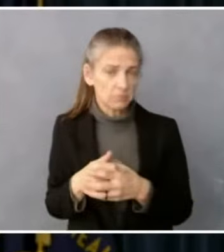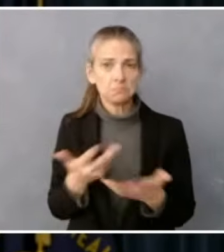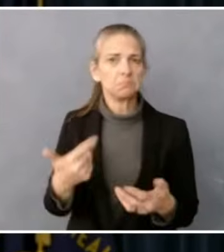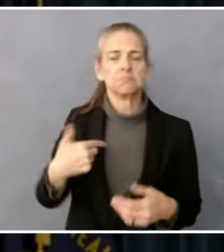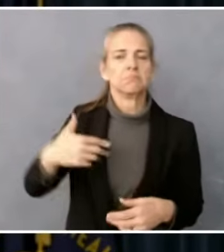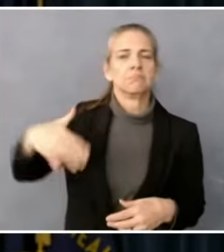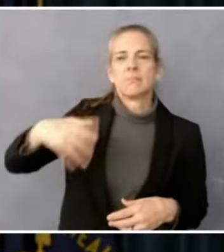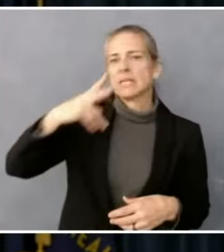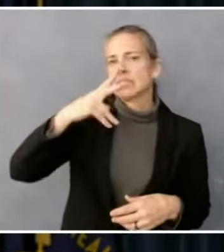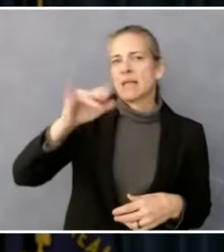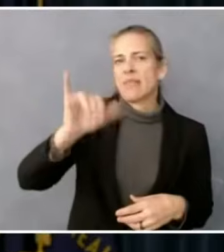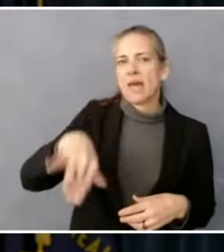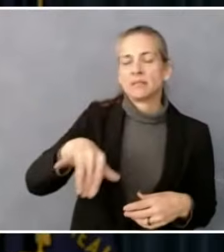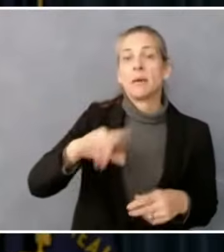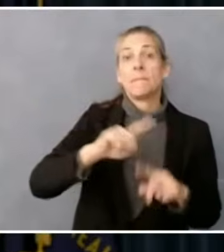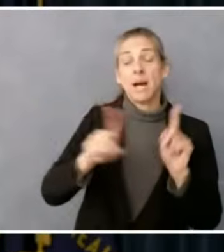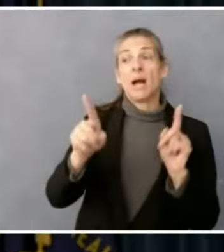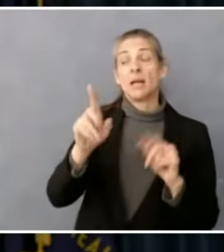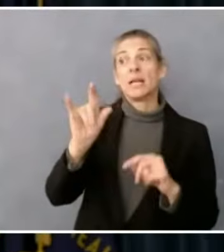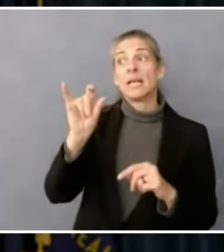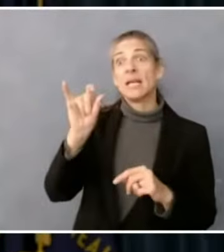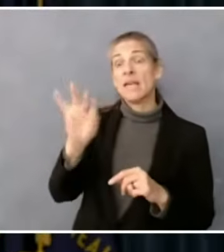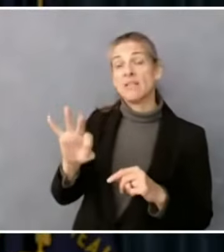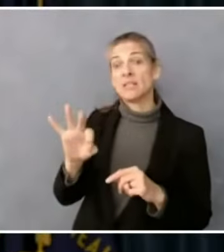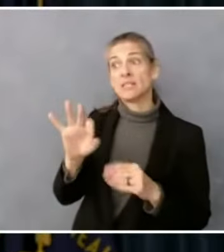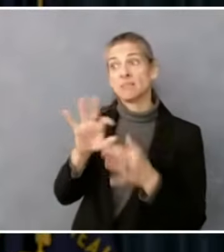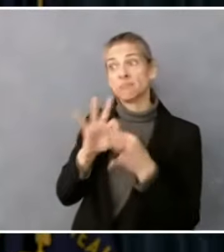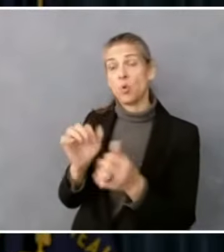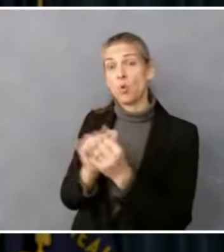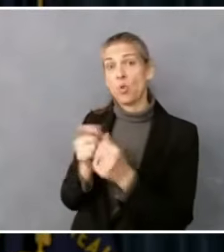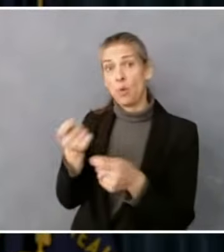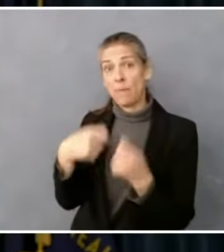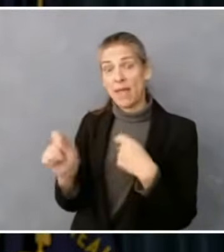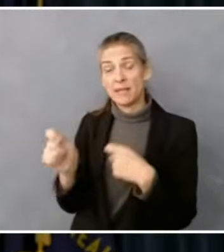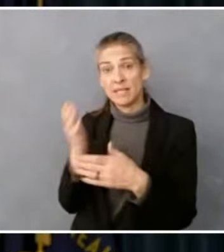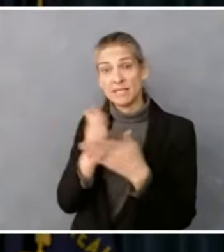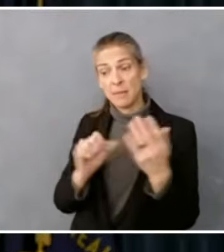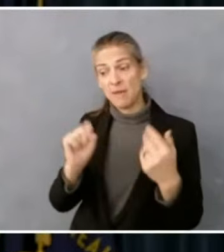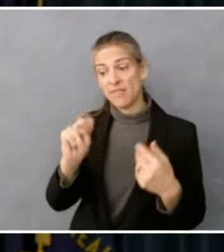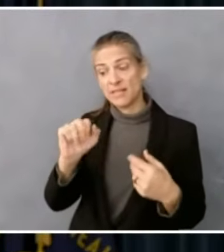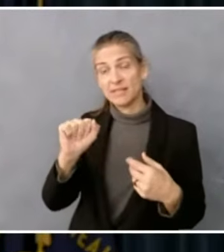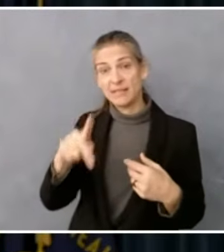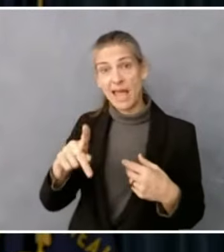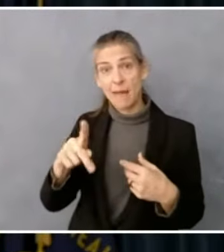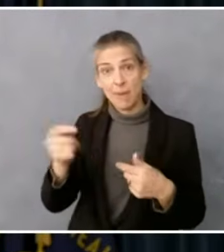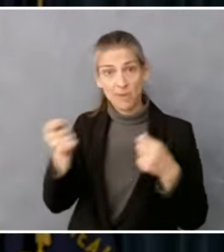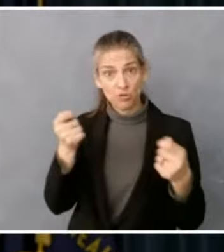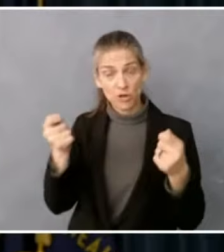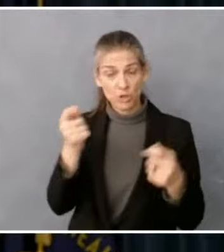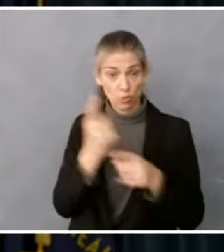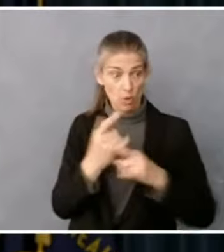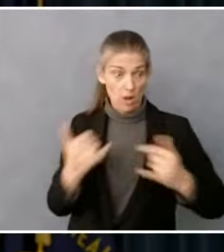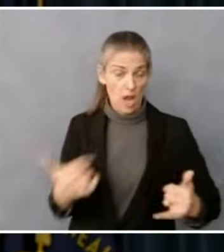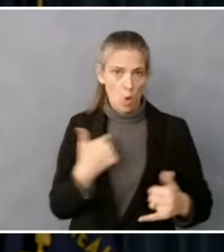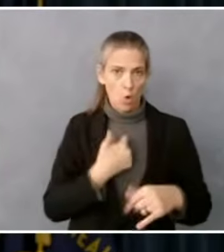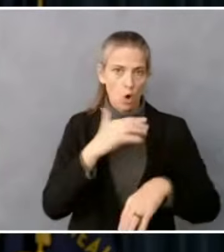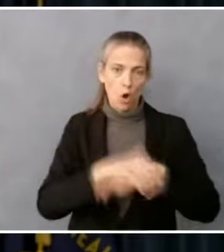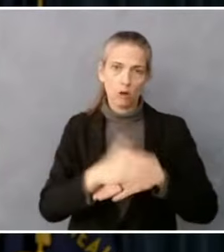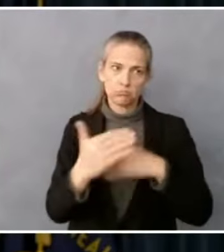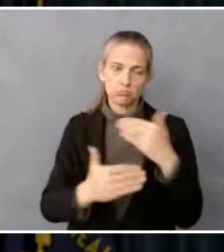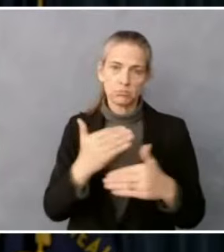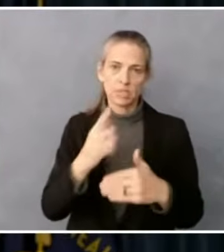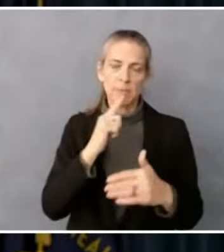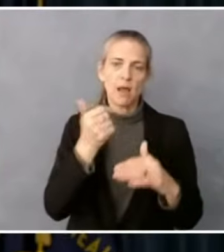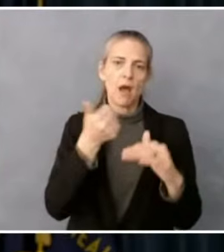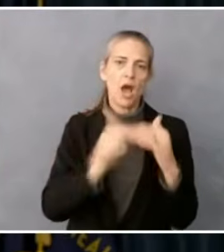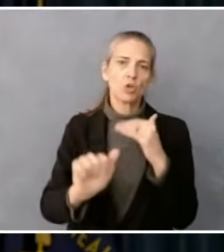it, but if it's about replacing part of the SNAP administration, right now we are on pace to be under the error rate